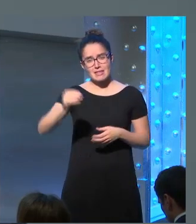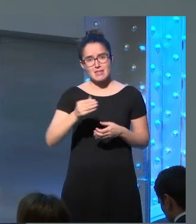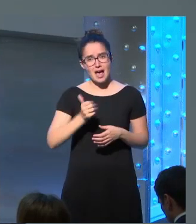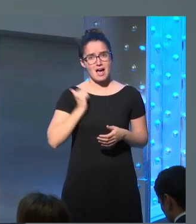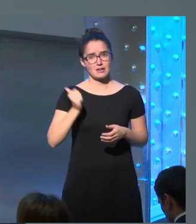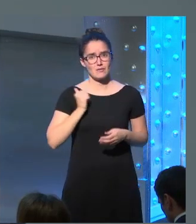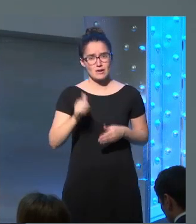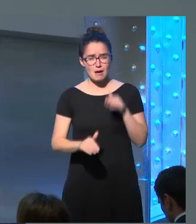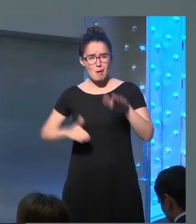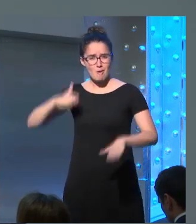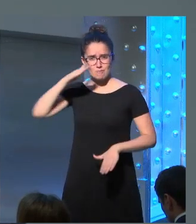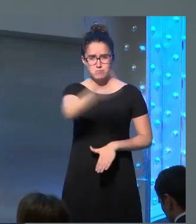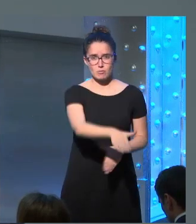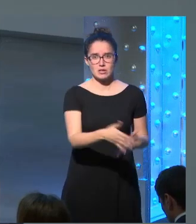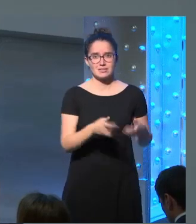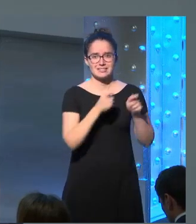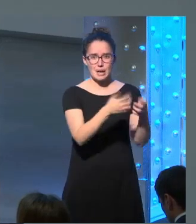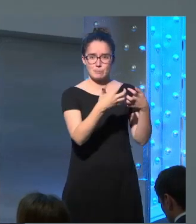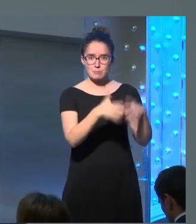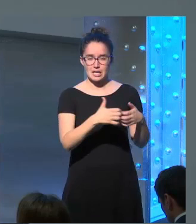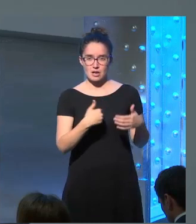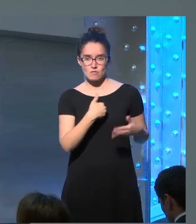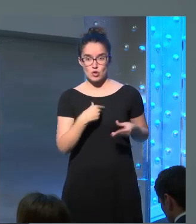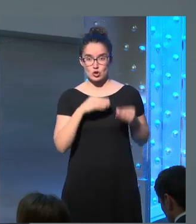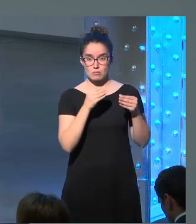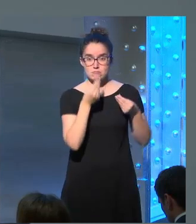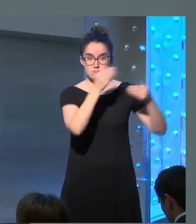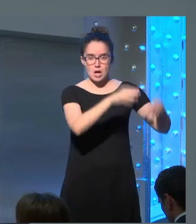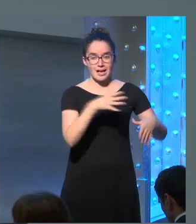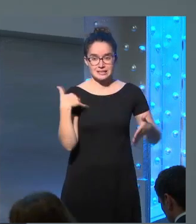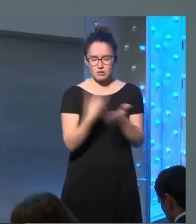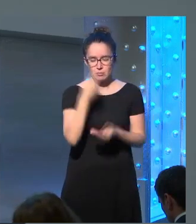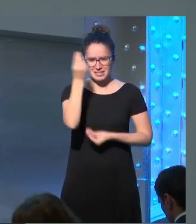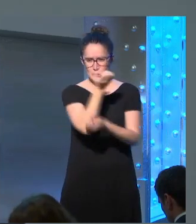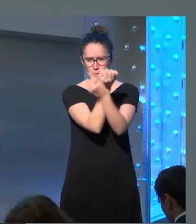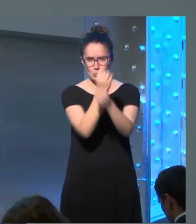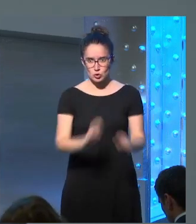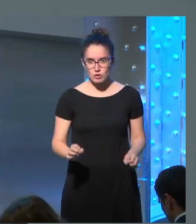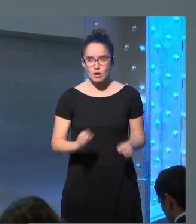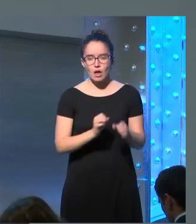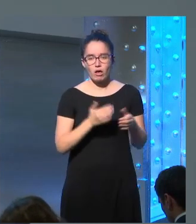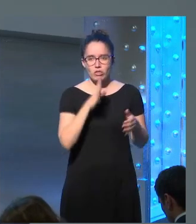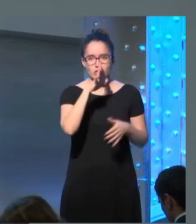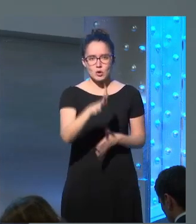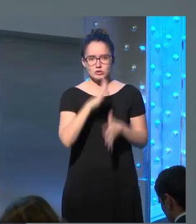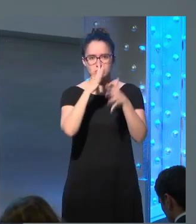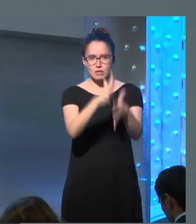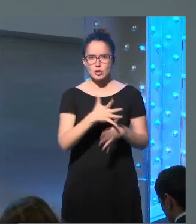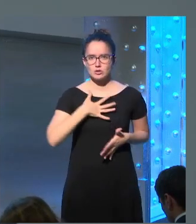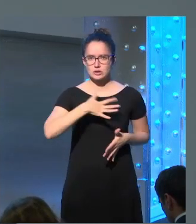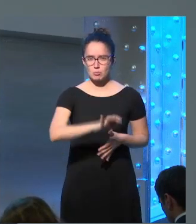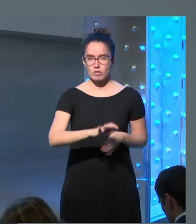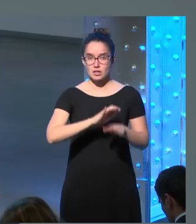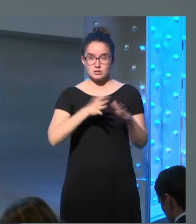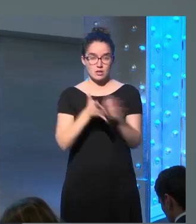this leap forward of artificial intelligence will lead machines to perform functions that were unheard of